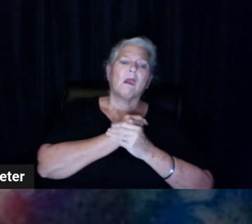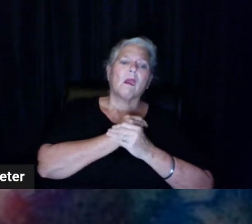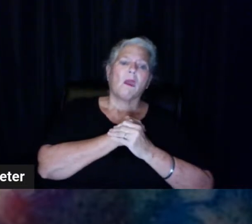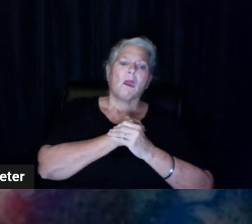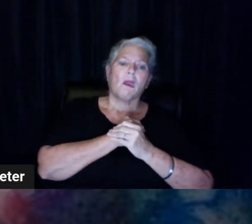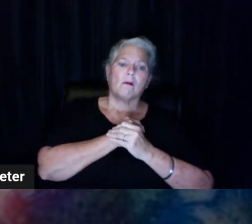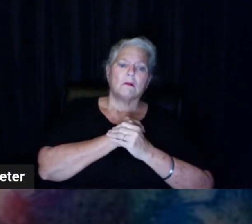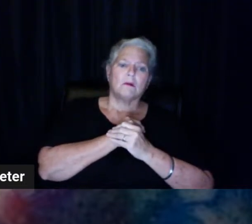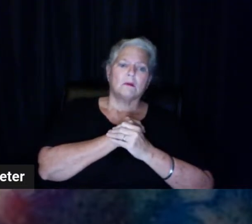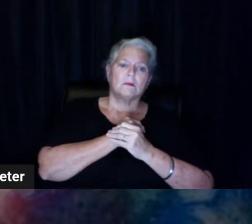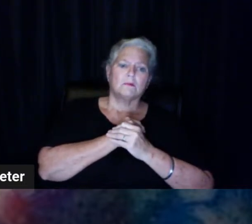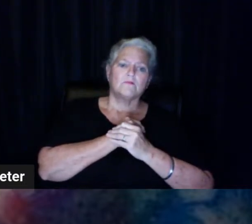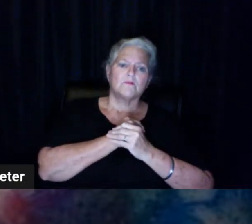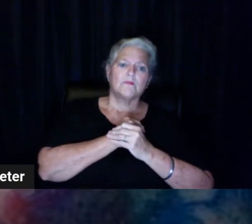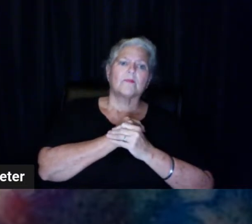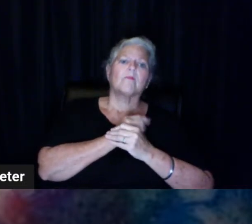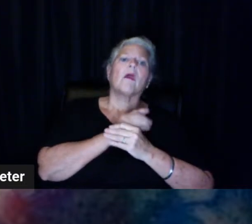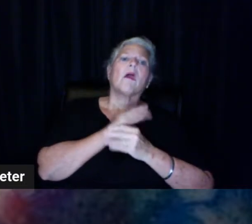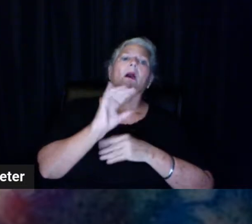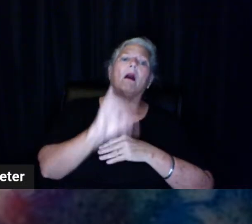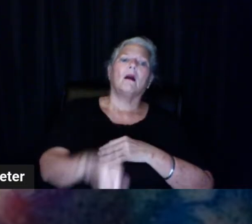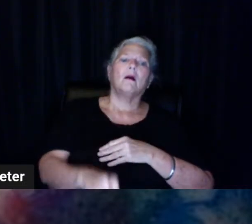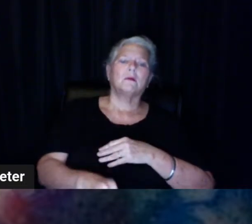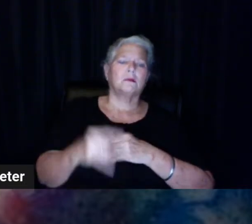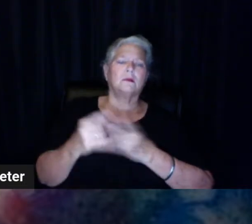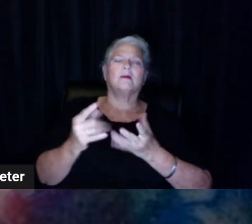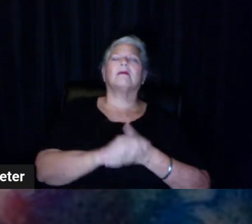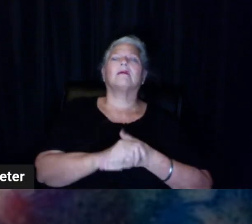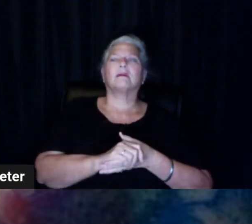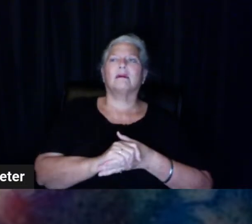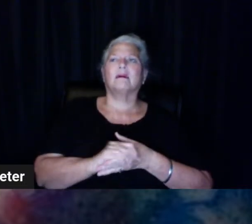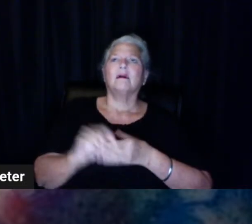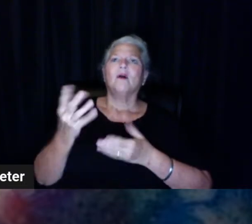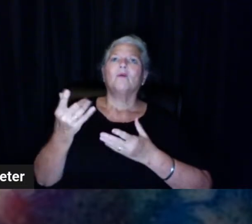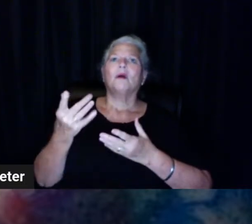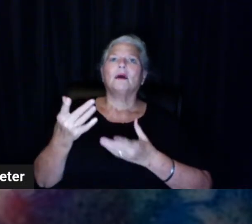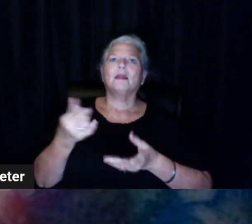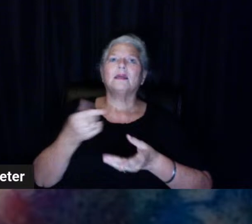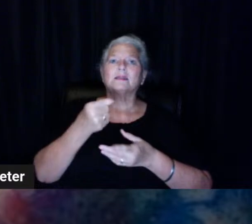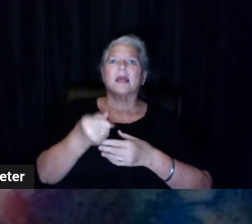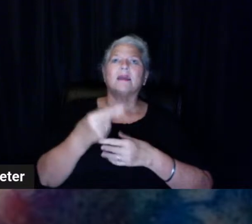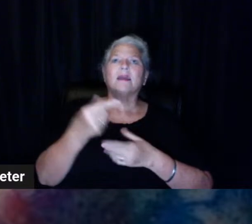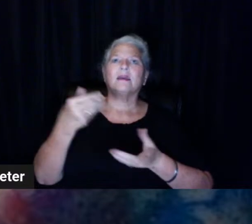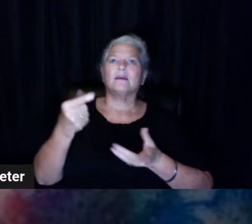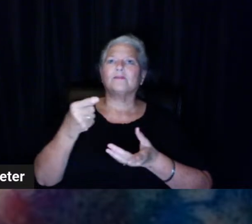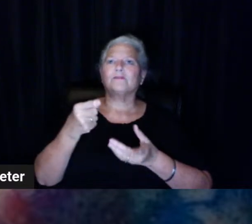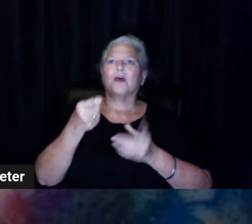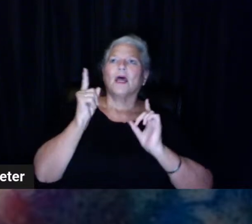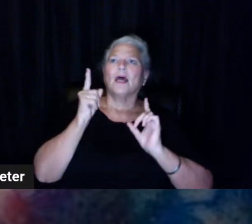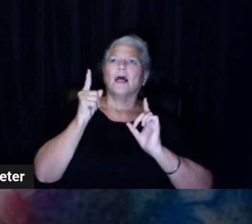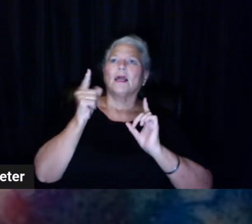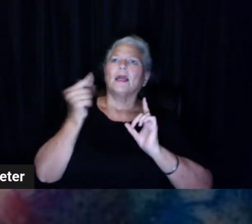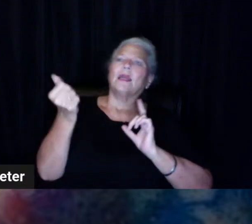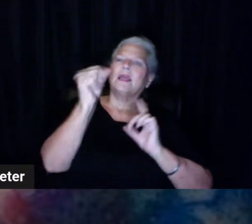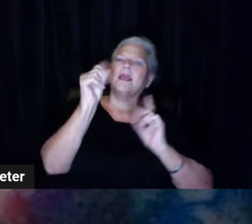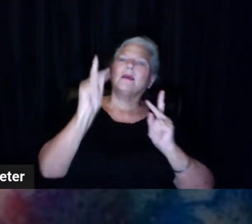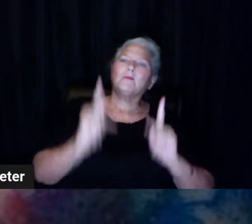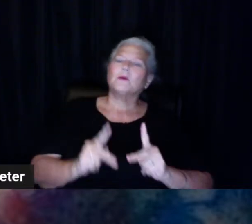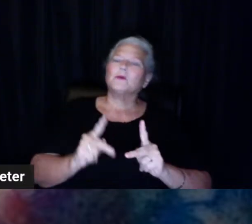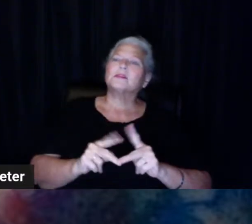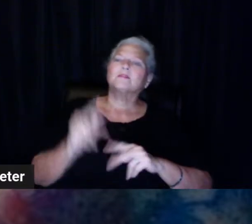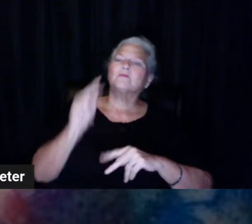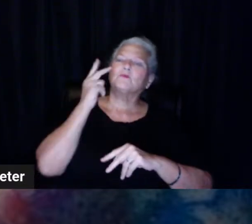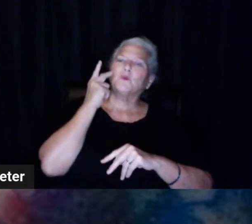Why do the deaf and hard of hearing don't like it? Oh, well, it's like if